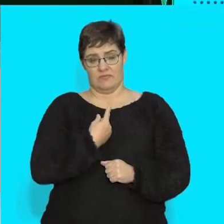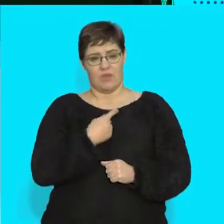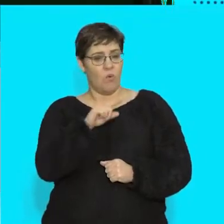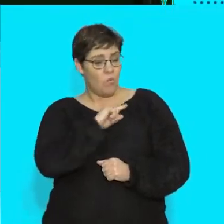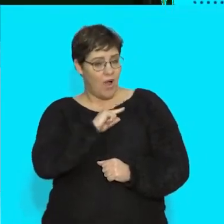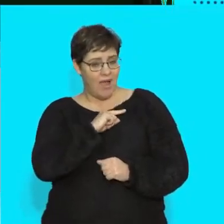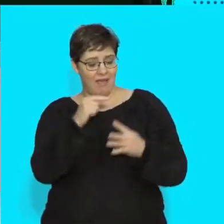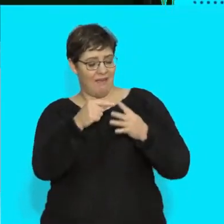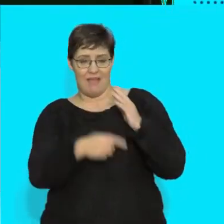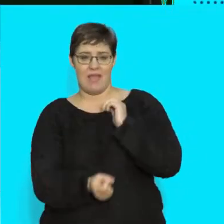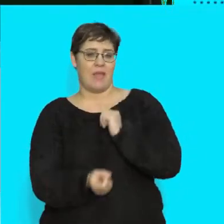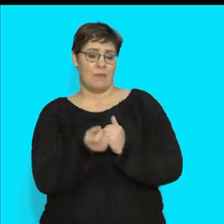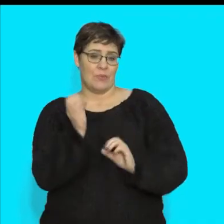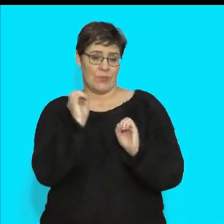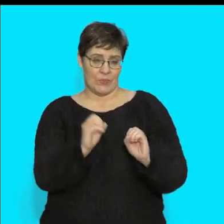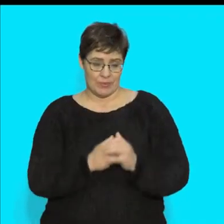obviously don't occur.